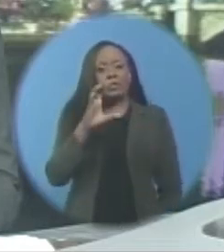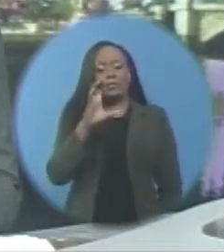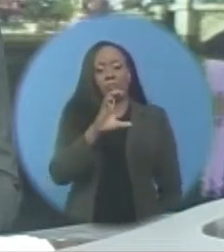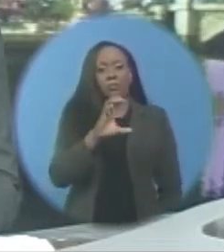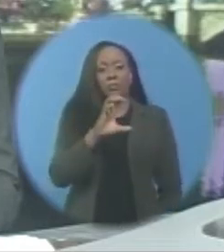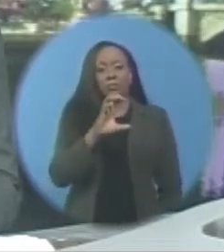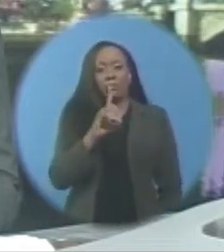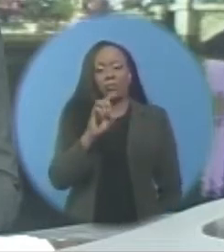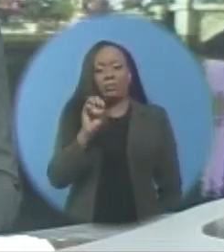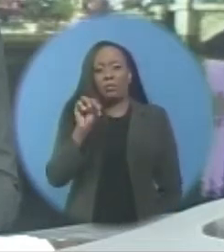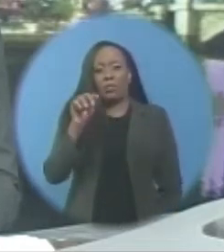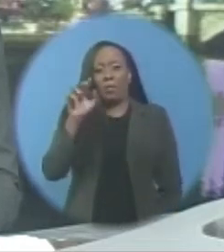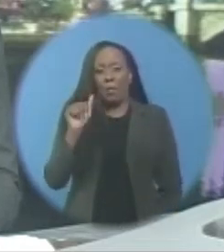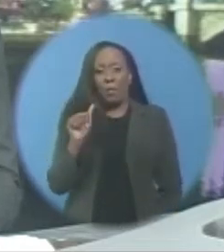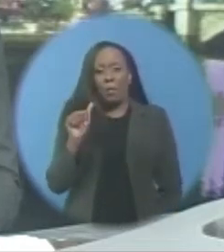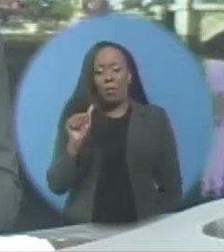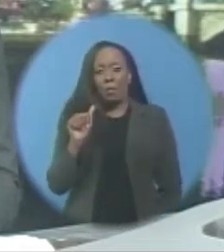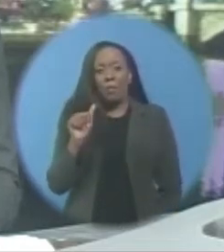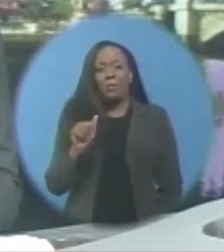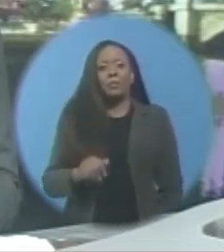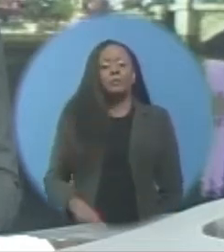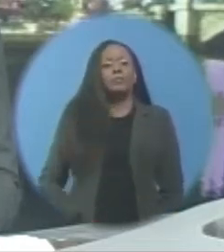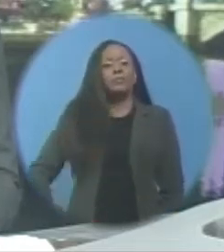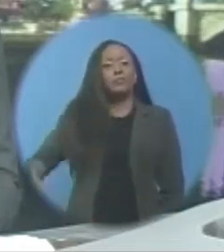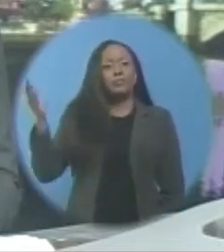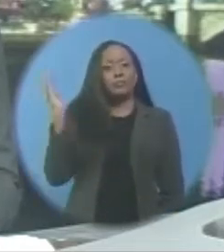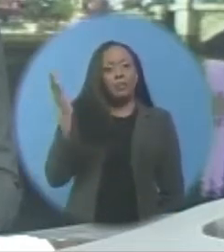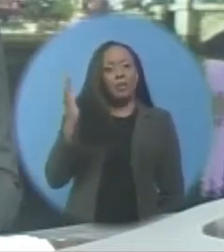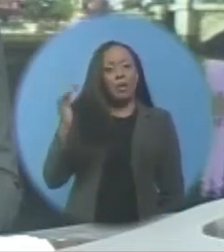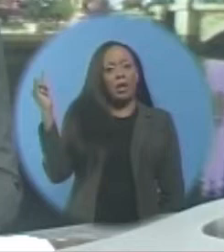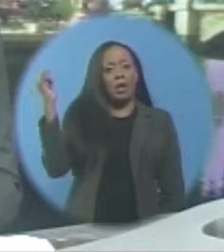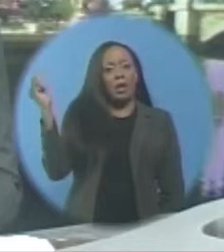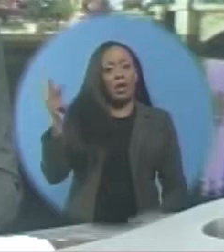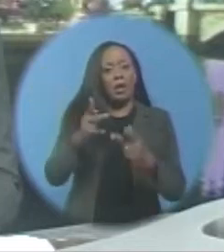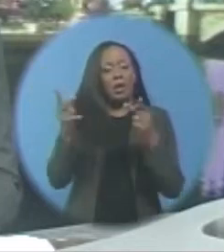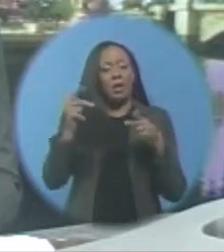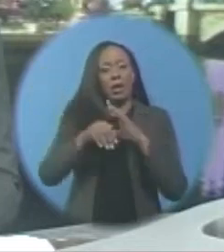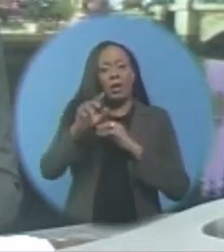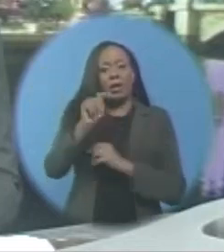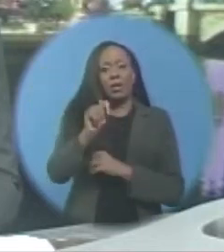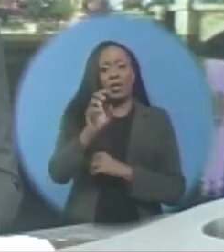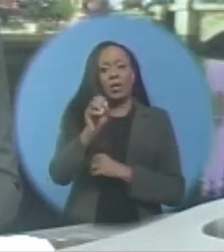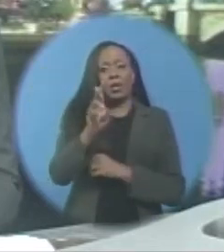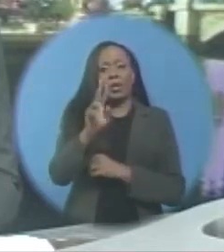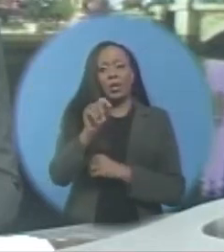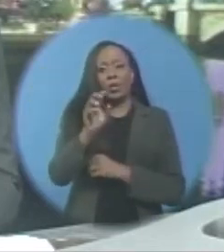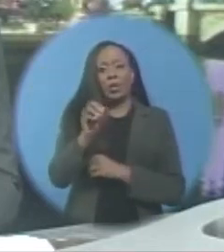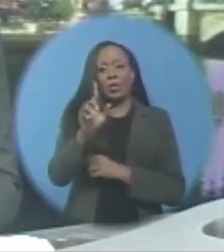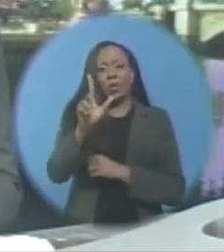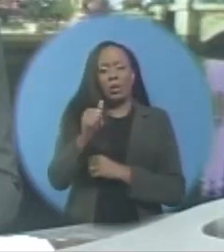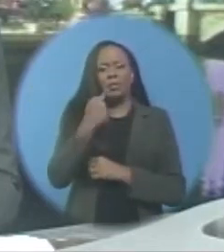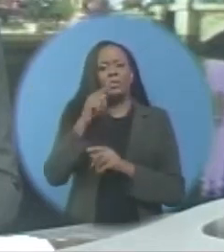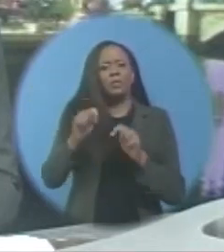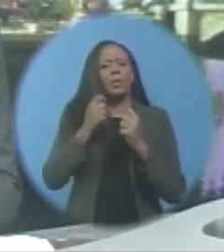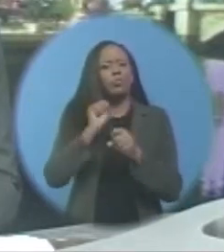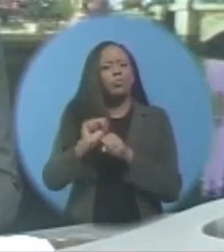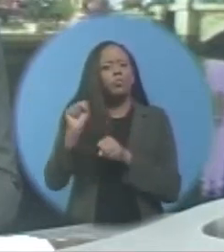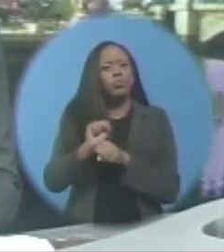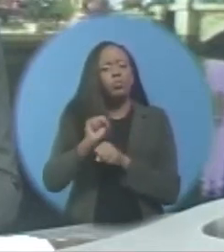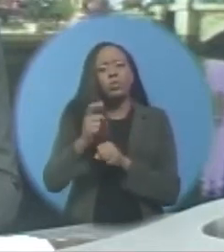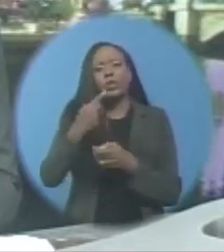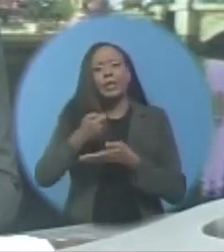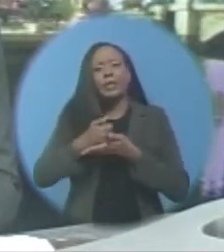Relief Unit, Atlee Rodney. Speaking at the airport in Tortola, he said the CDRU team was working to help with